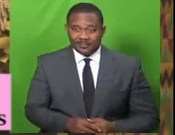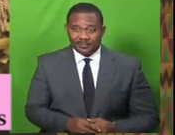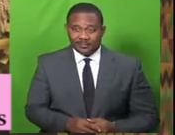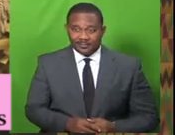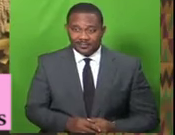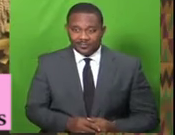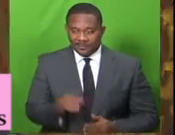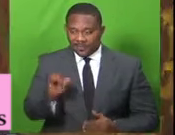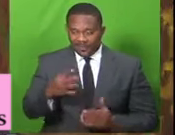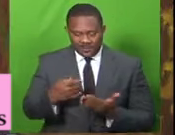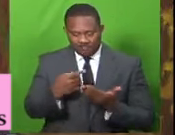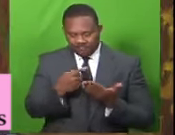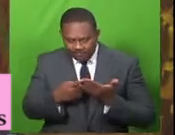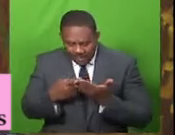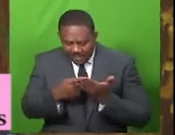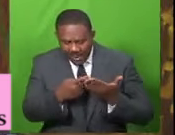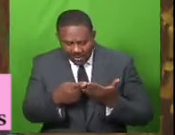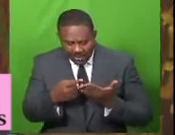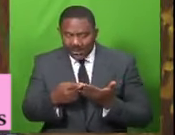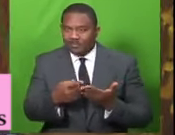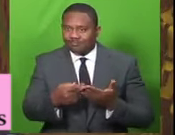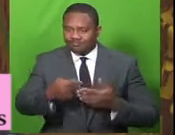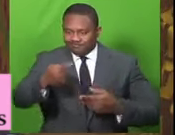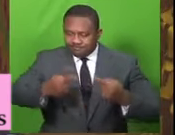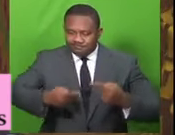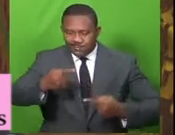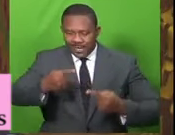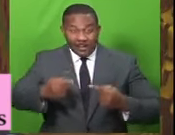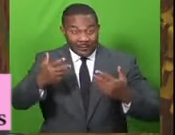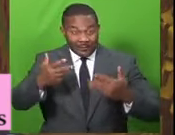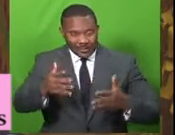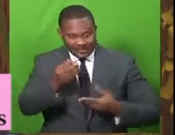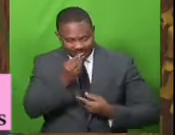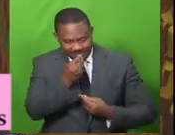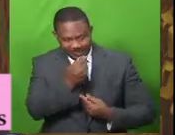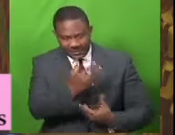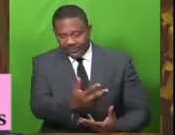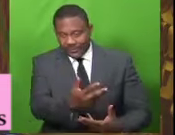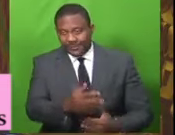has thoroughly debated this address.